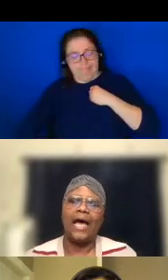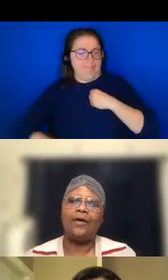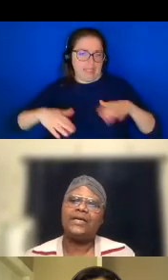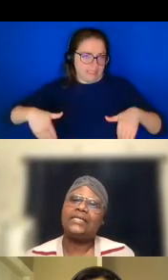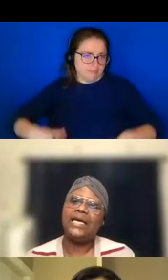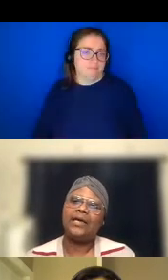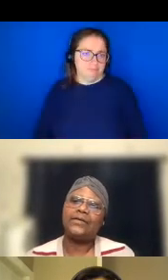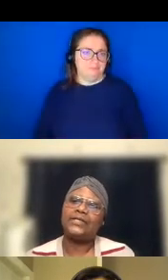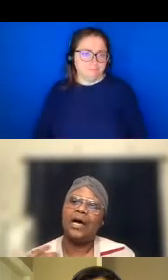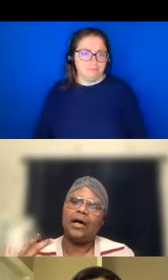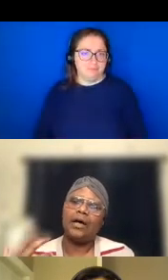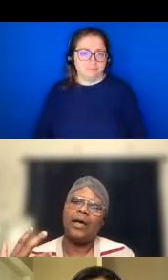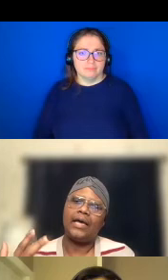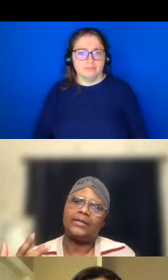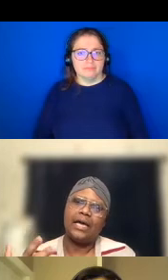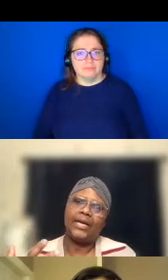Now, this is